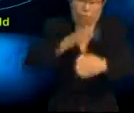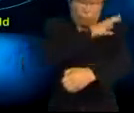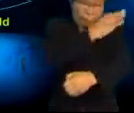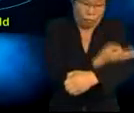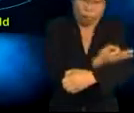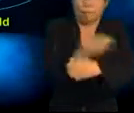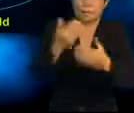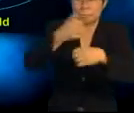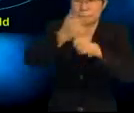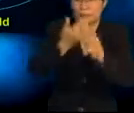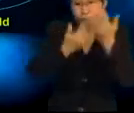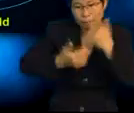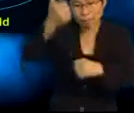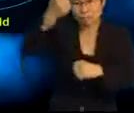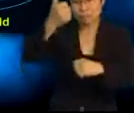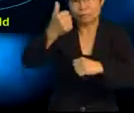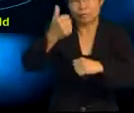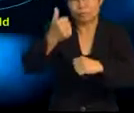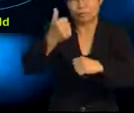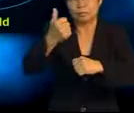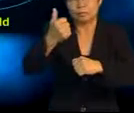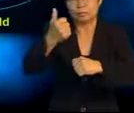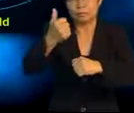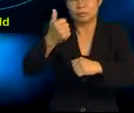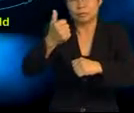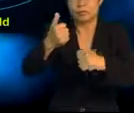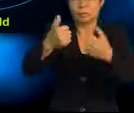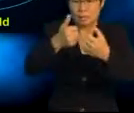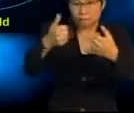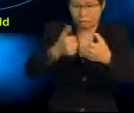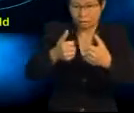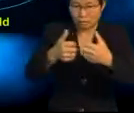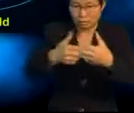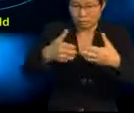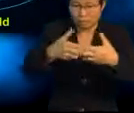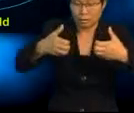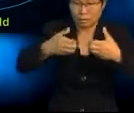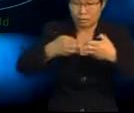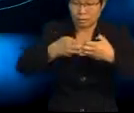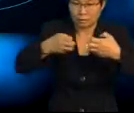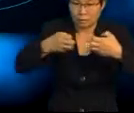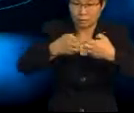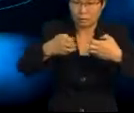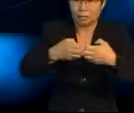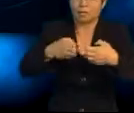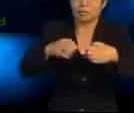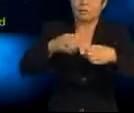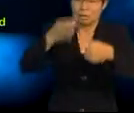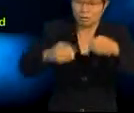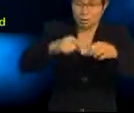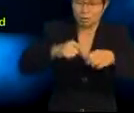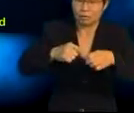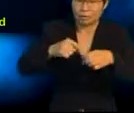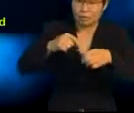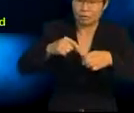the magnetic field is strong, the magnetic force is big. If the field is weak, the force is